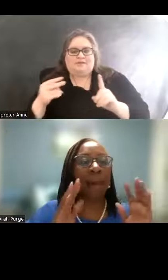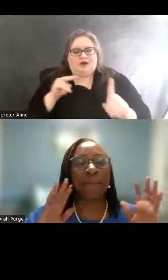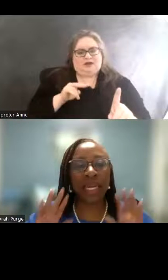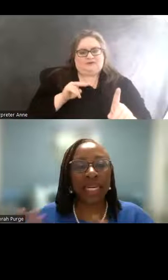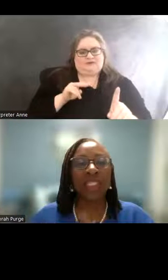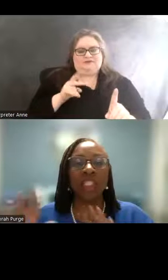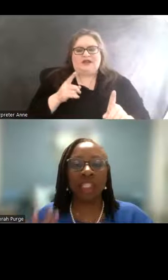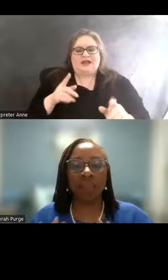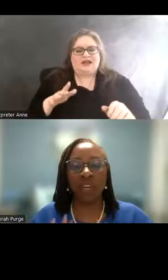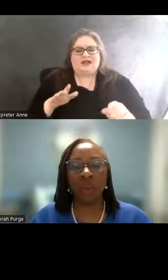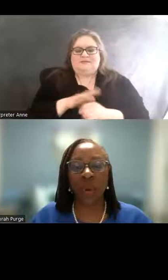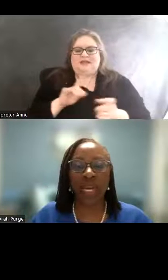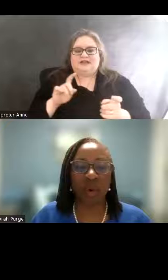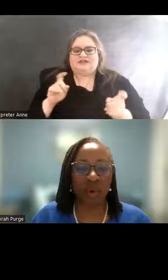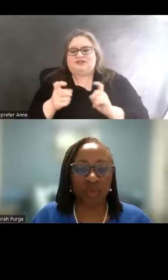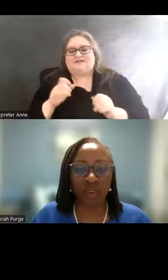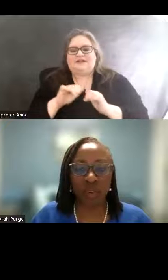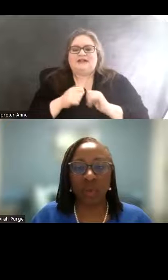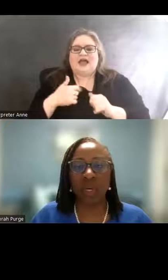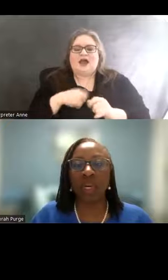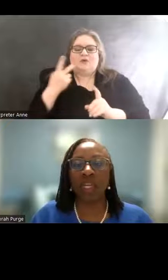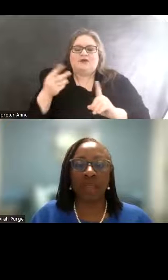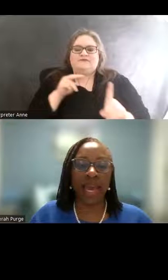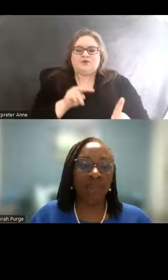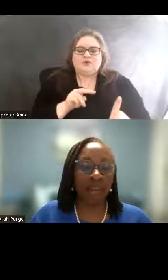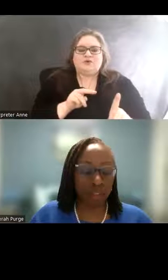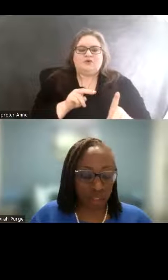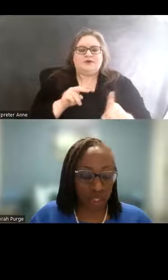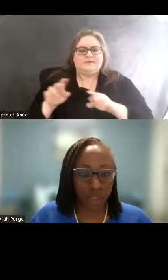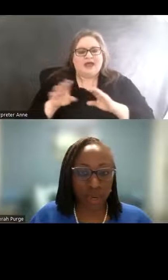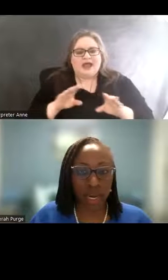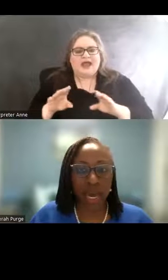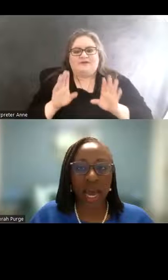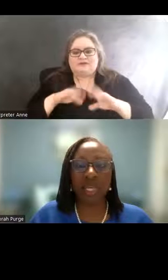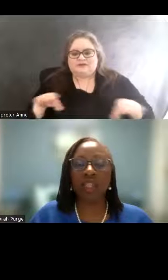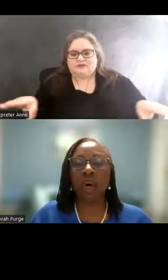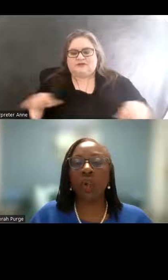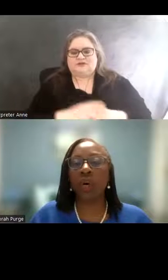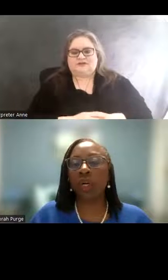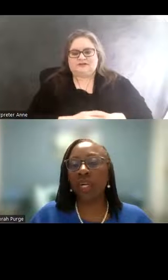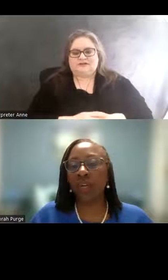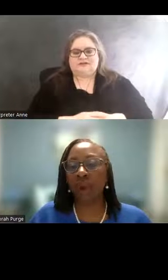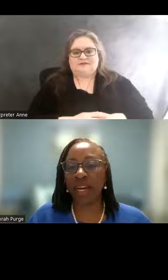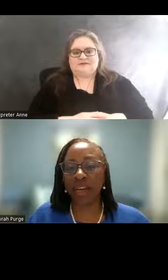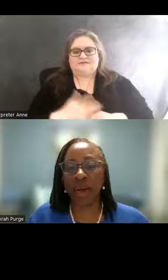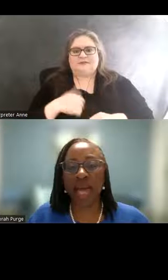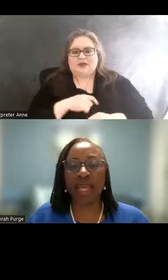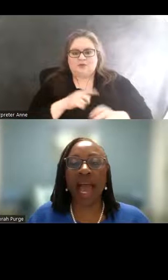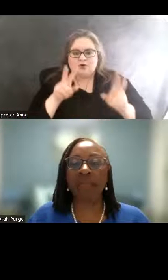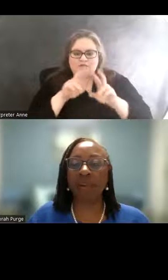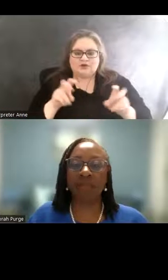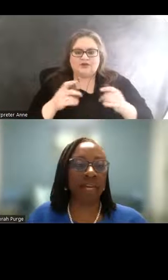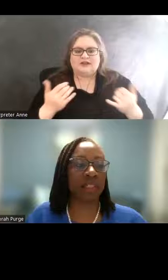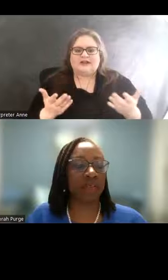a complete shift in the way that we view the behaviors of children. And so we're looking right here at